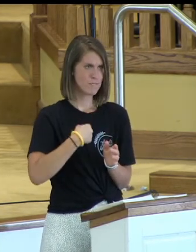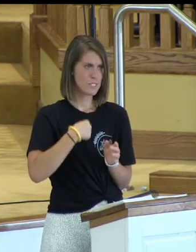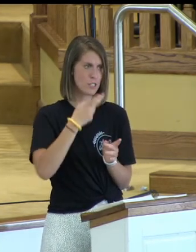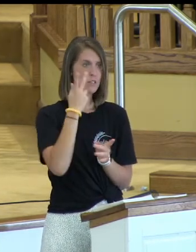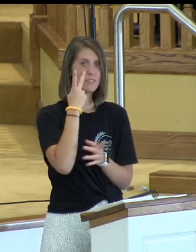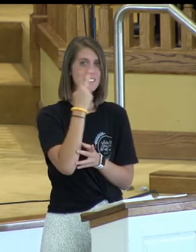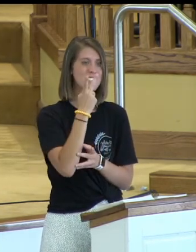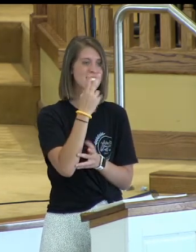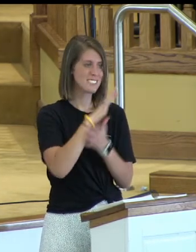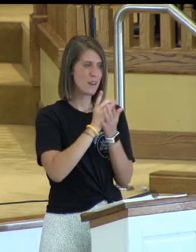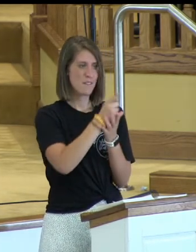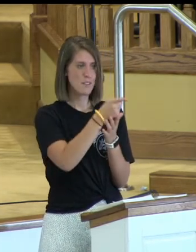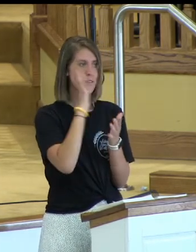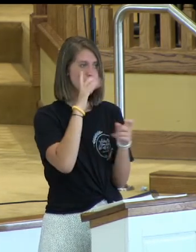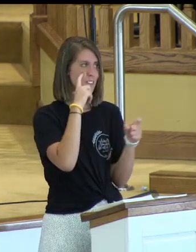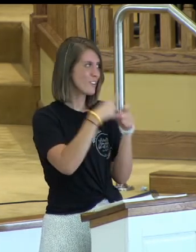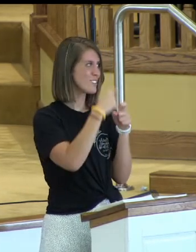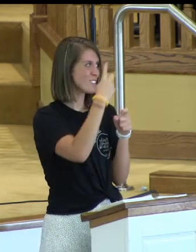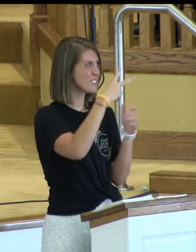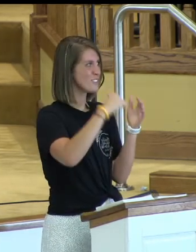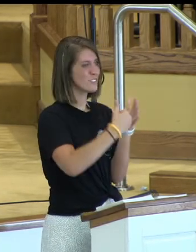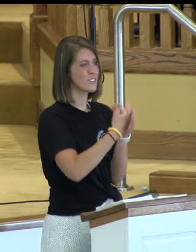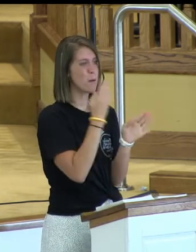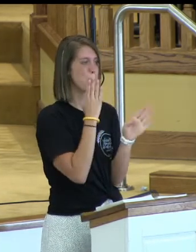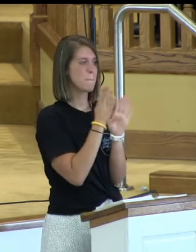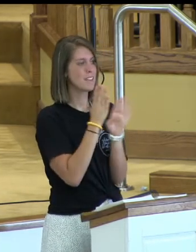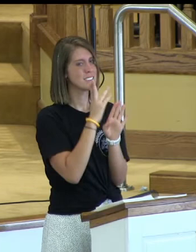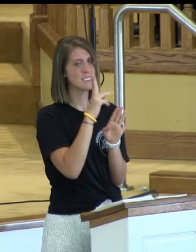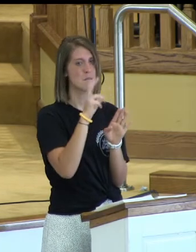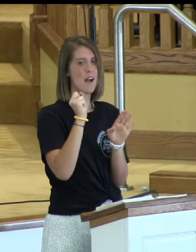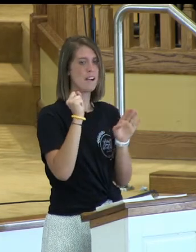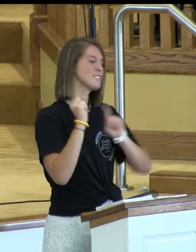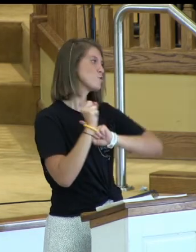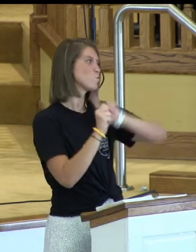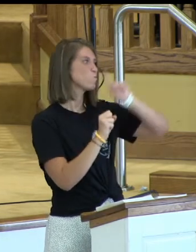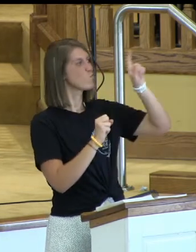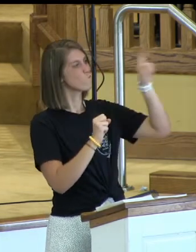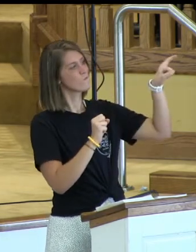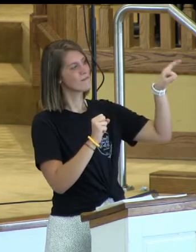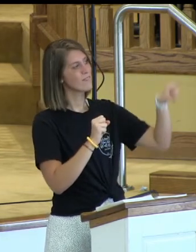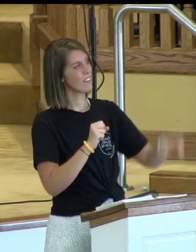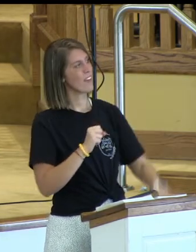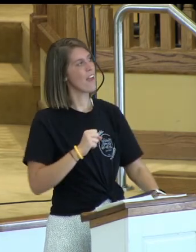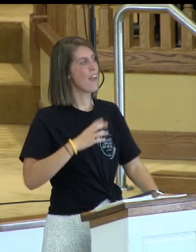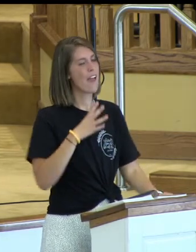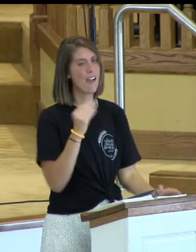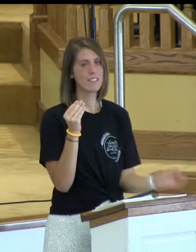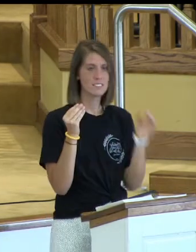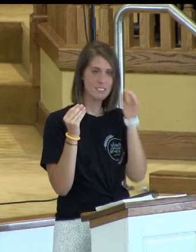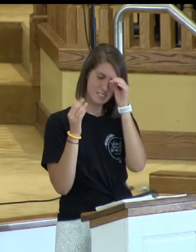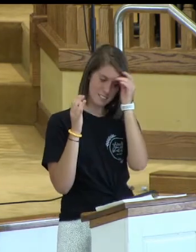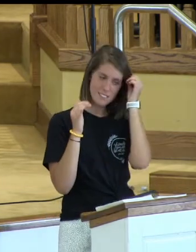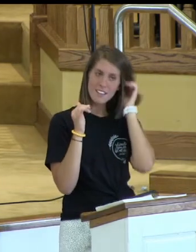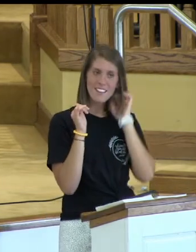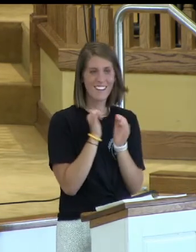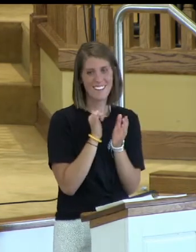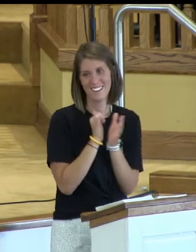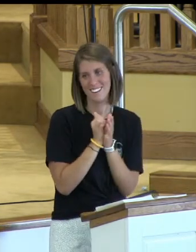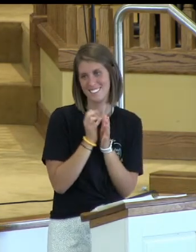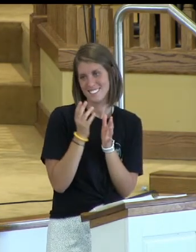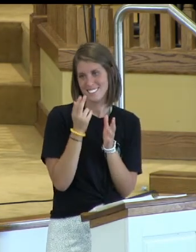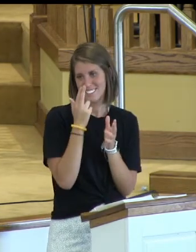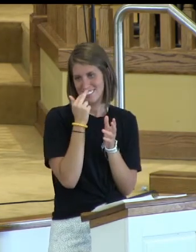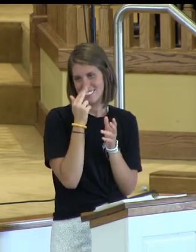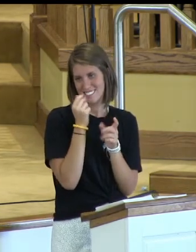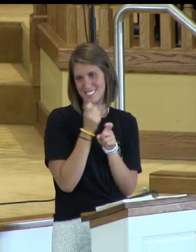see, some of you will see two new buses up on the hill. And that was an inside joke to